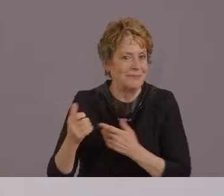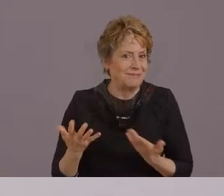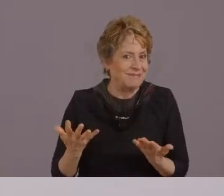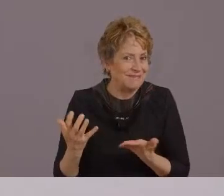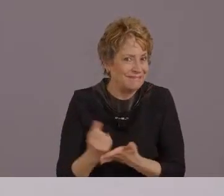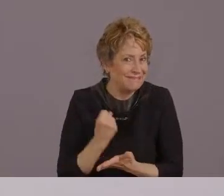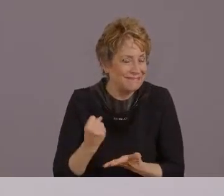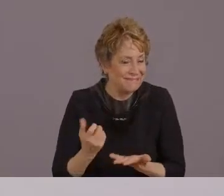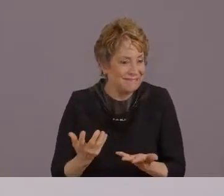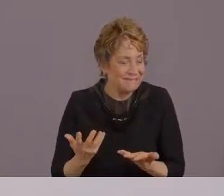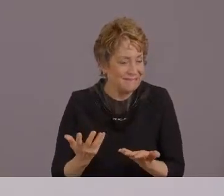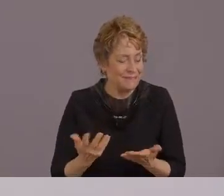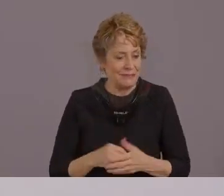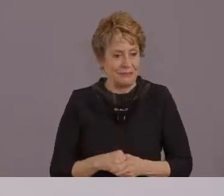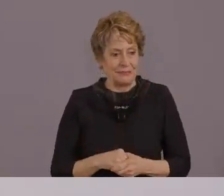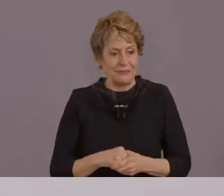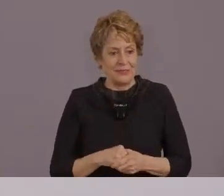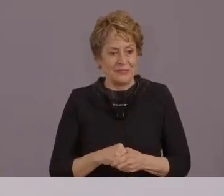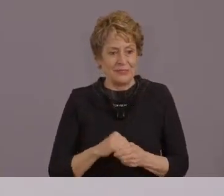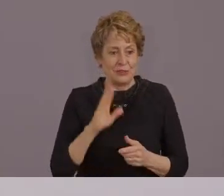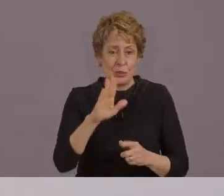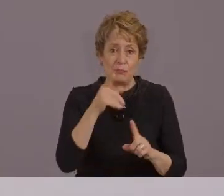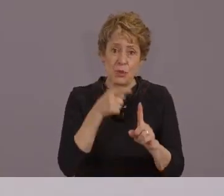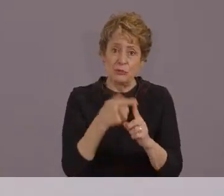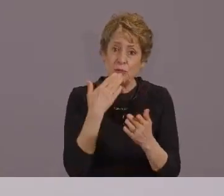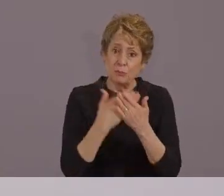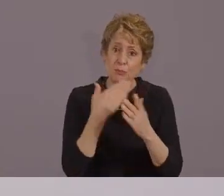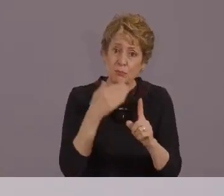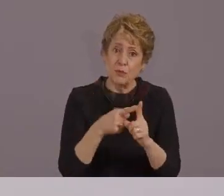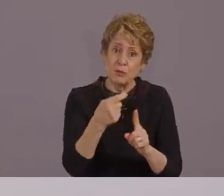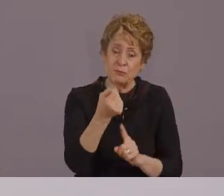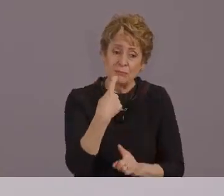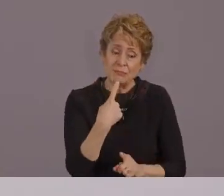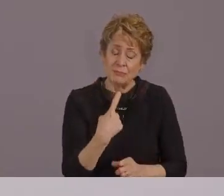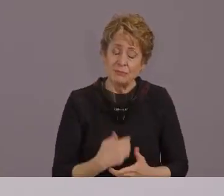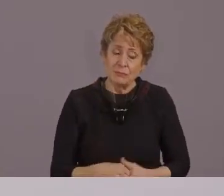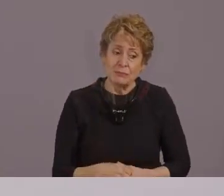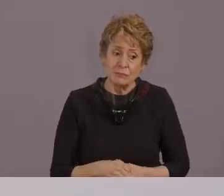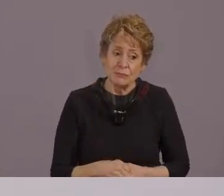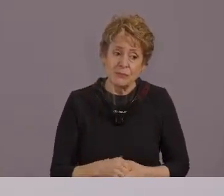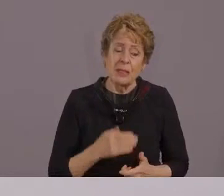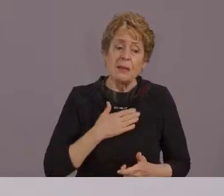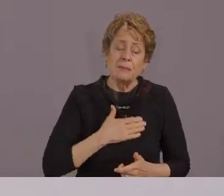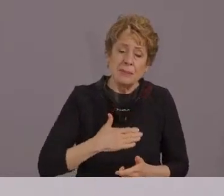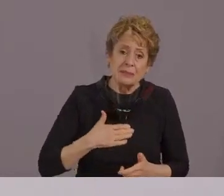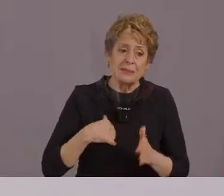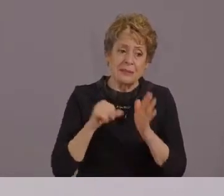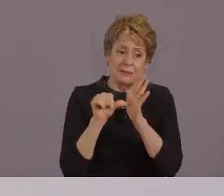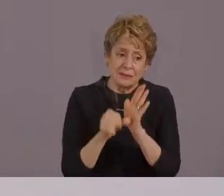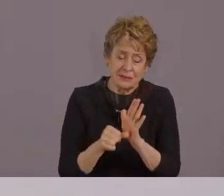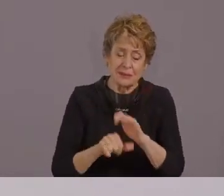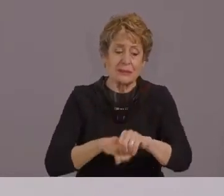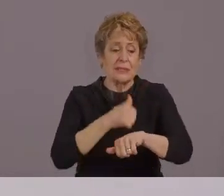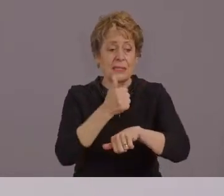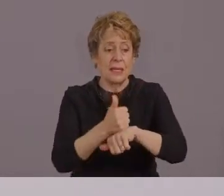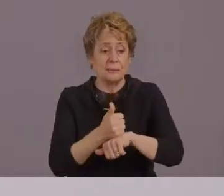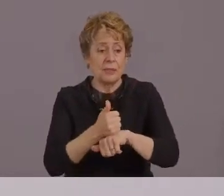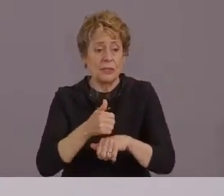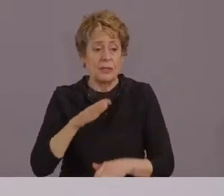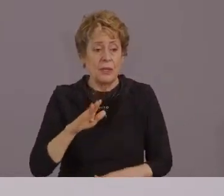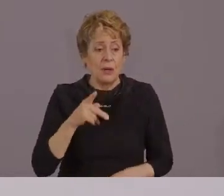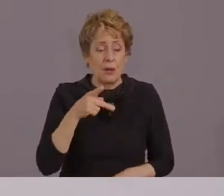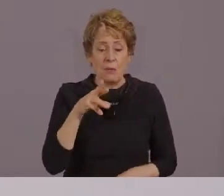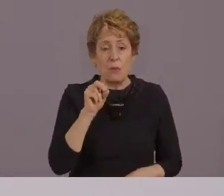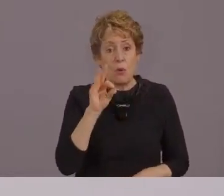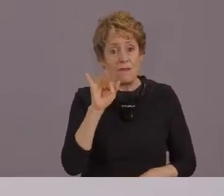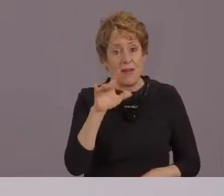Nicole, you know, make sure that you establish that profile before the big drop, because we do know that a lot of people are going to be